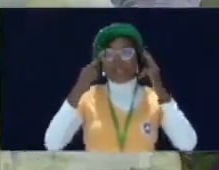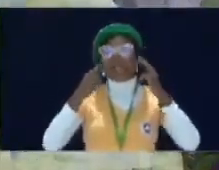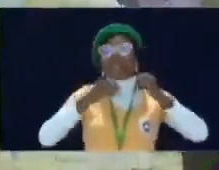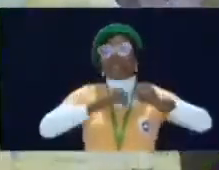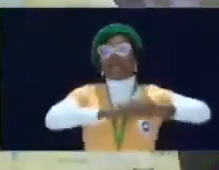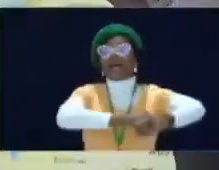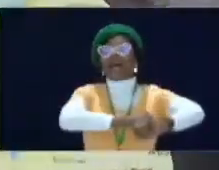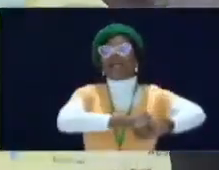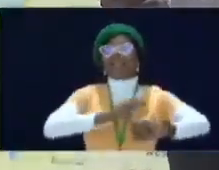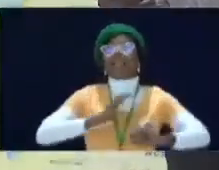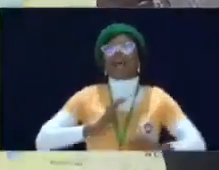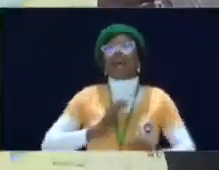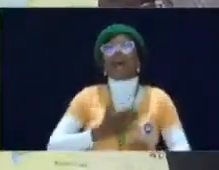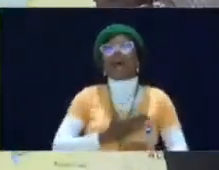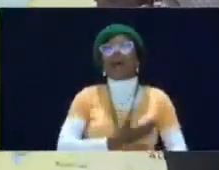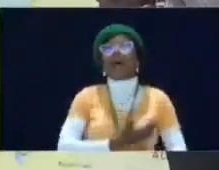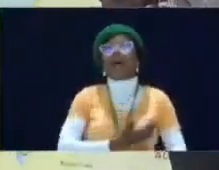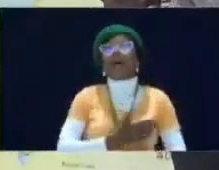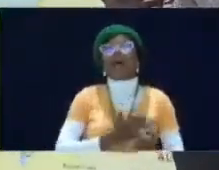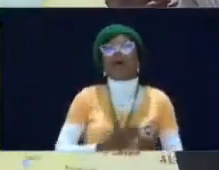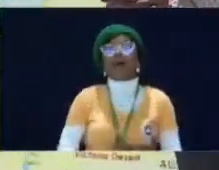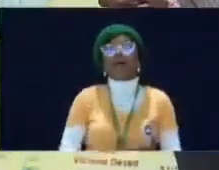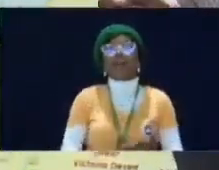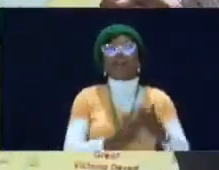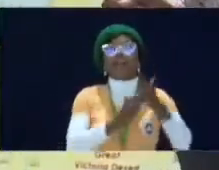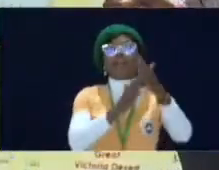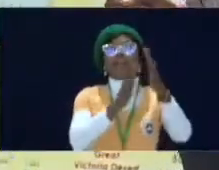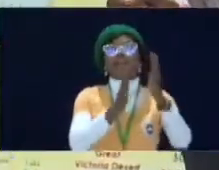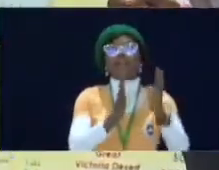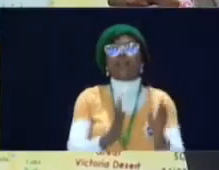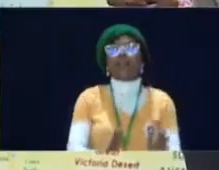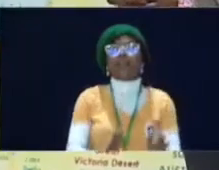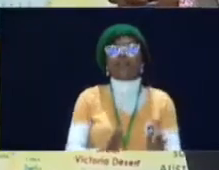cre guide our